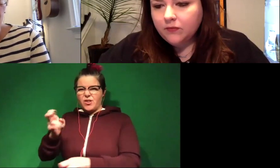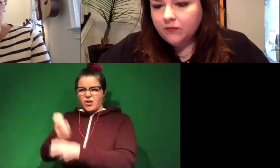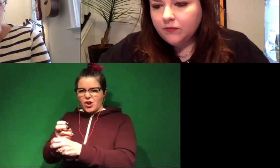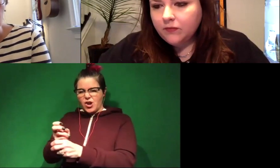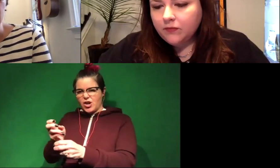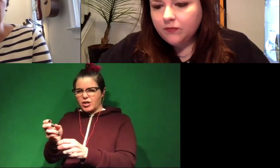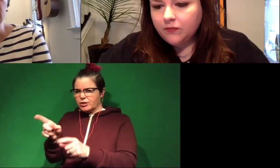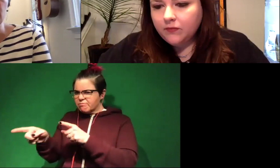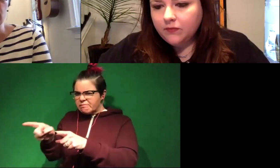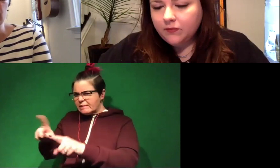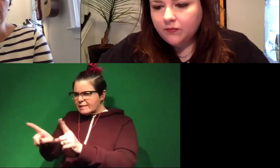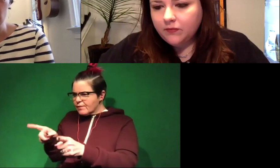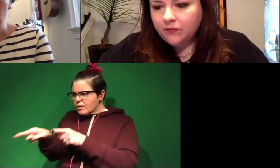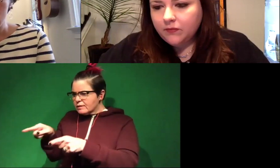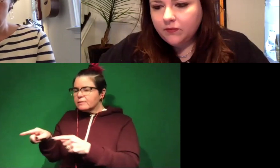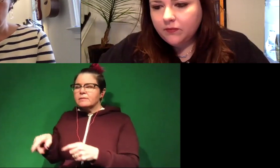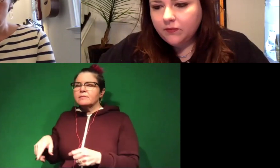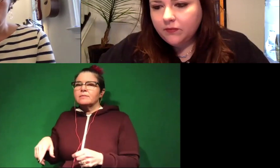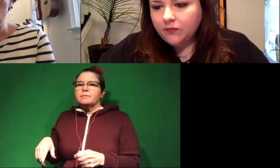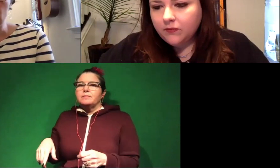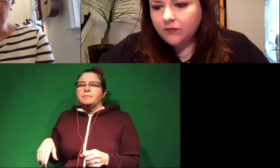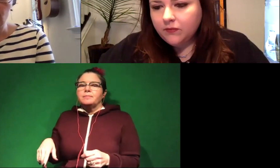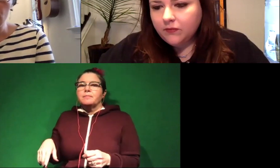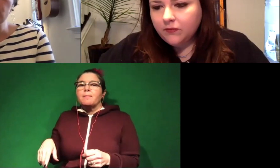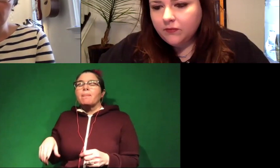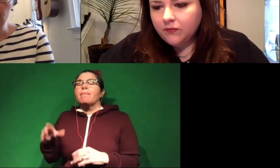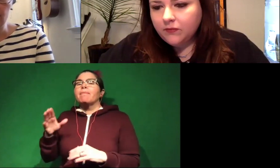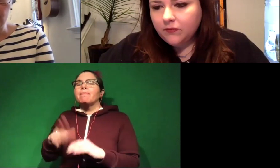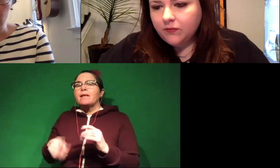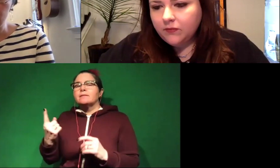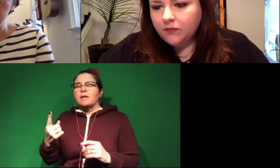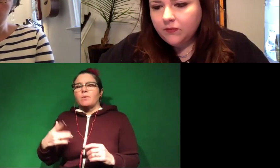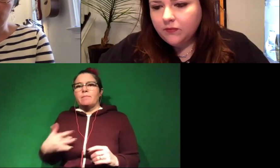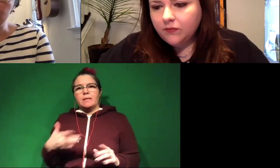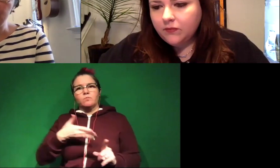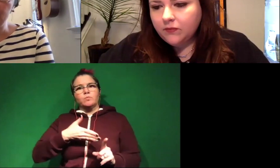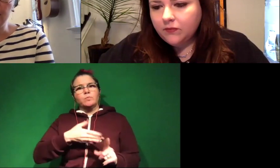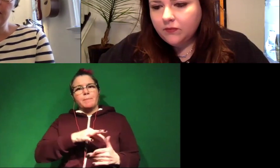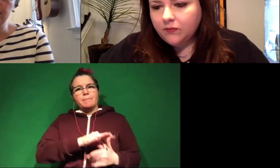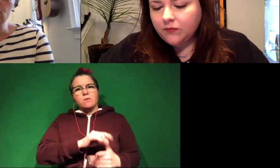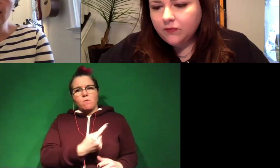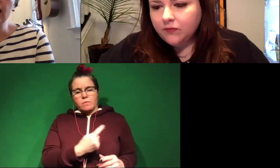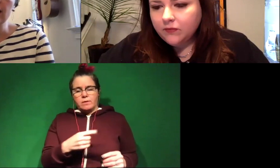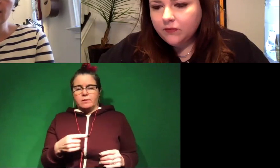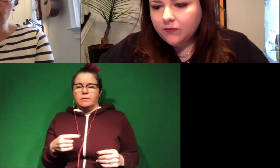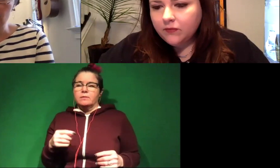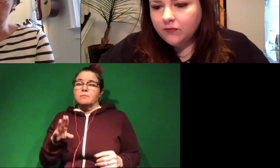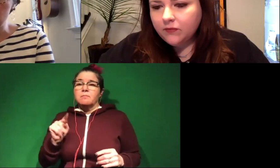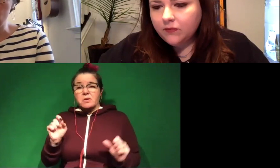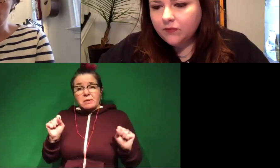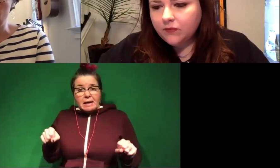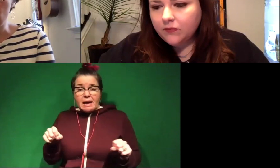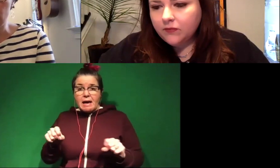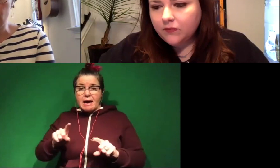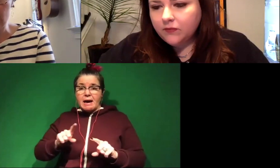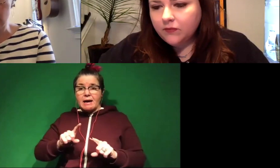difference between someone who mostly eats meat, right? But you can